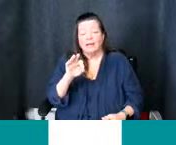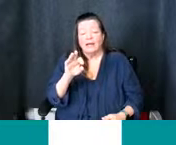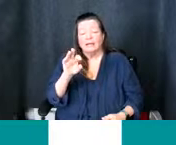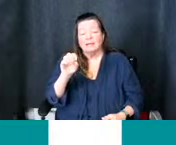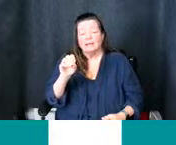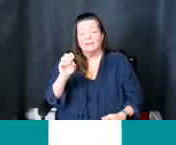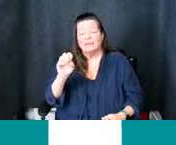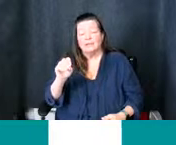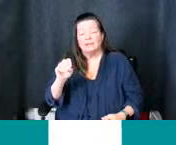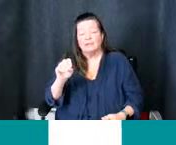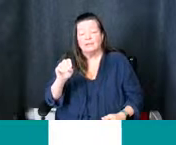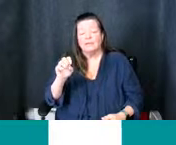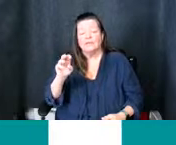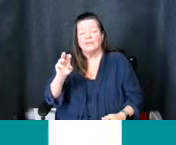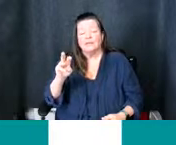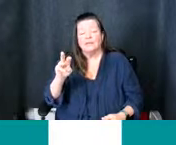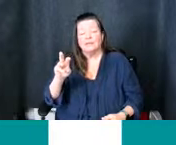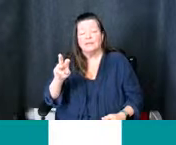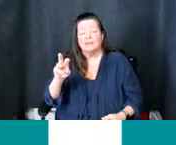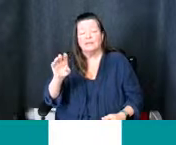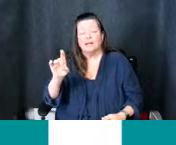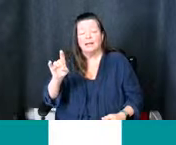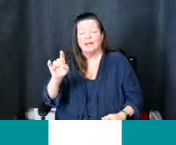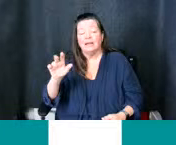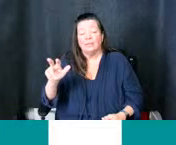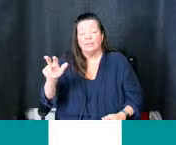669-900-6833 or